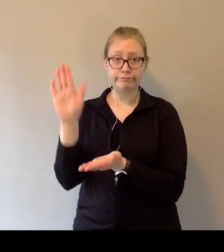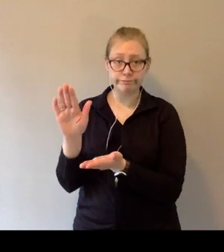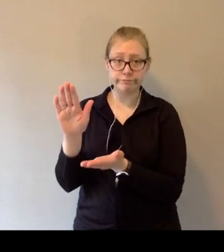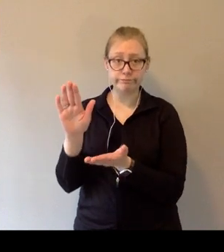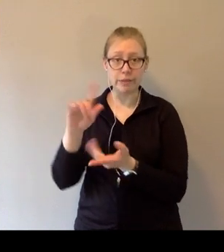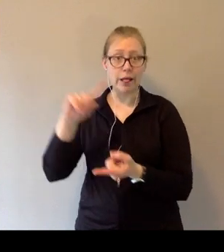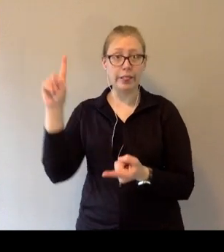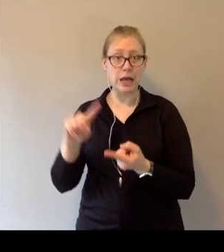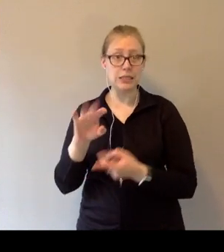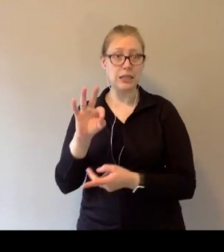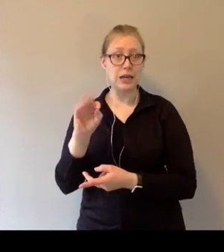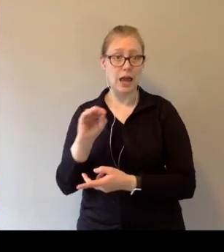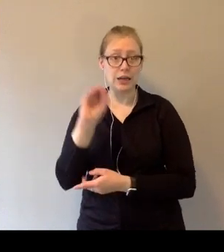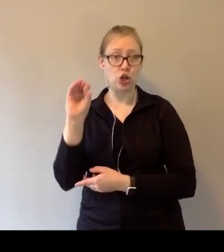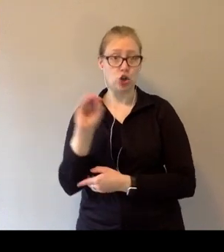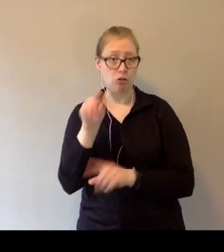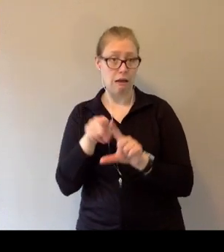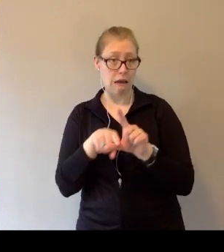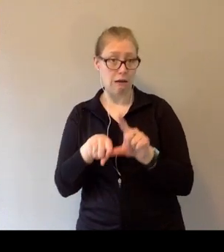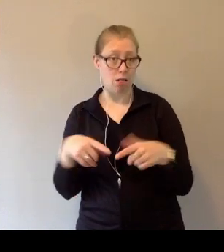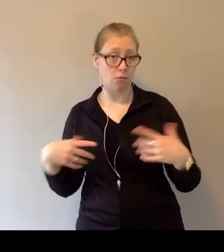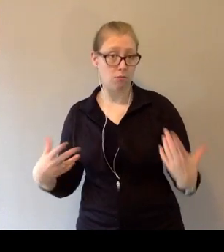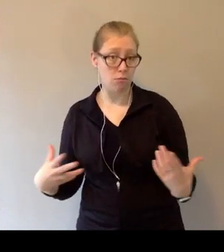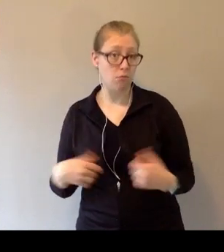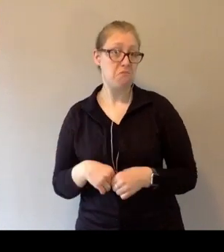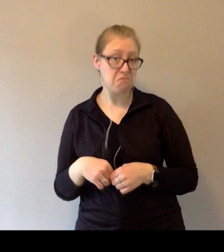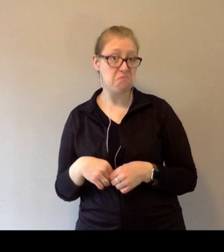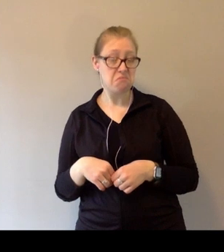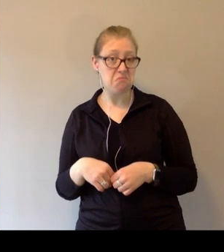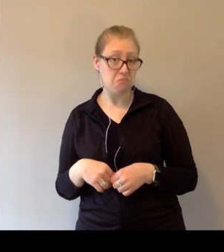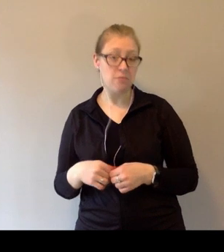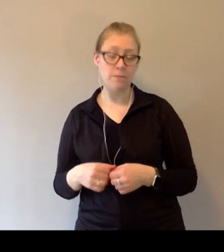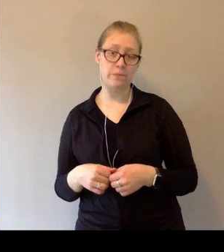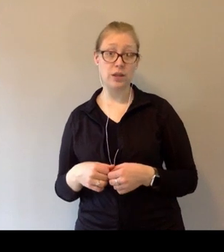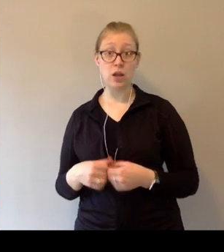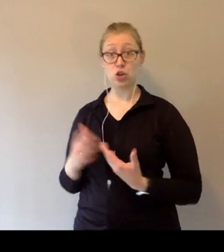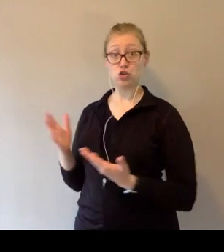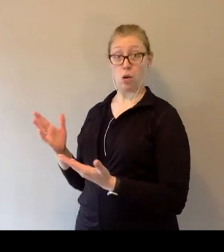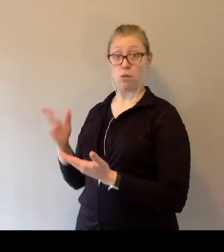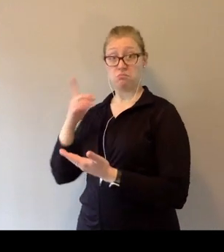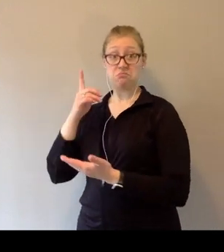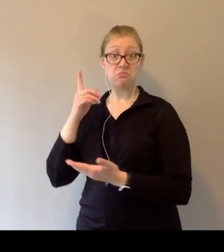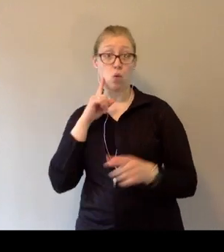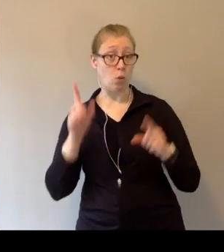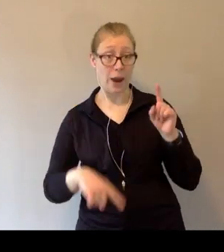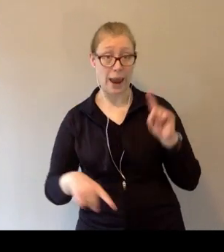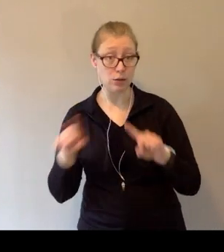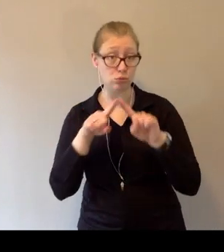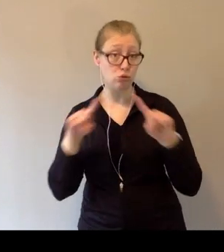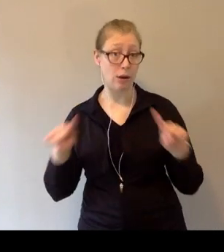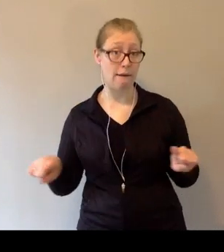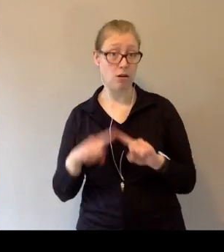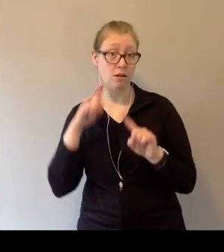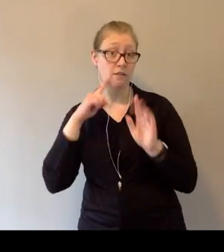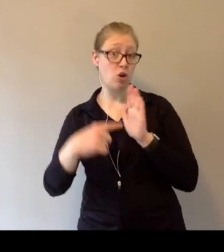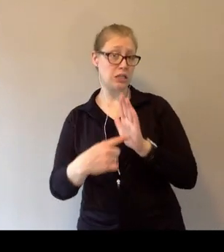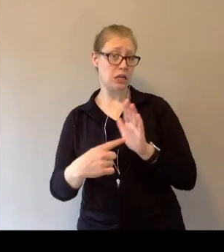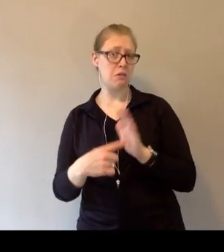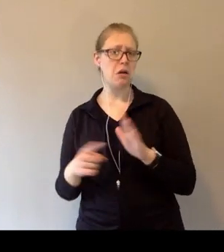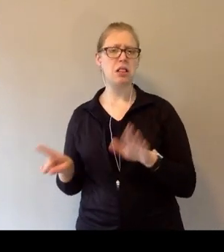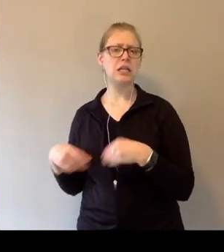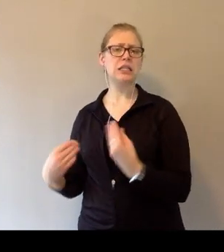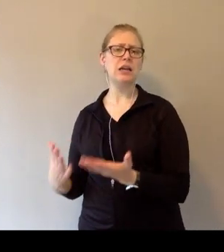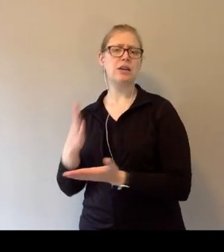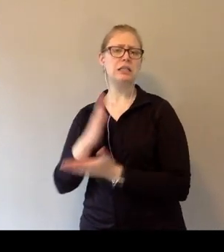two. And so here's my triangle here. And let's give this triangle some values so we